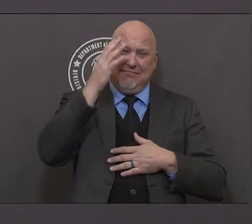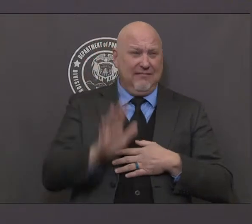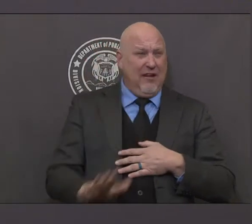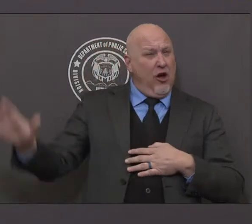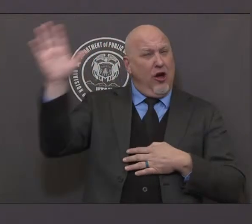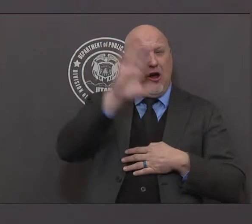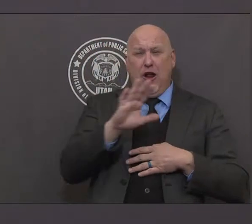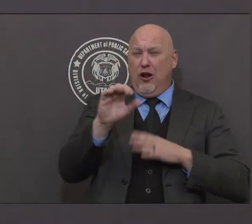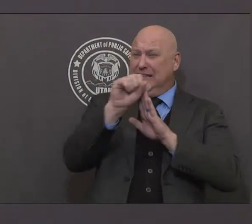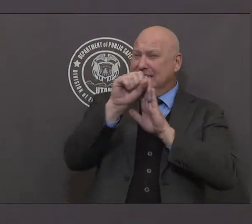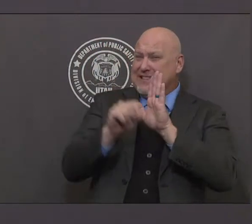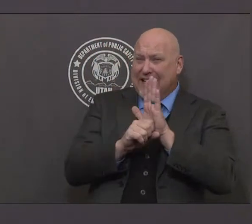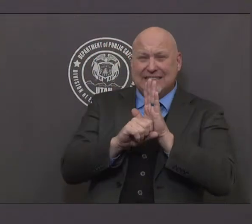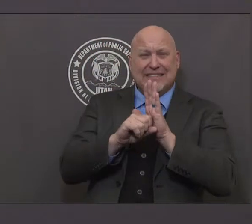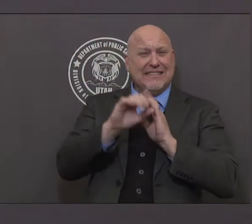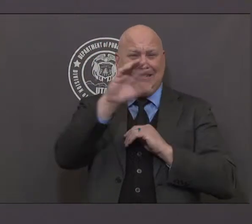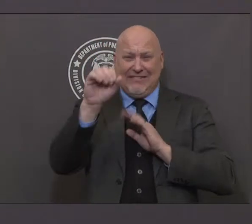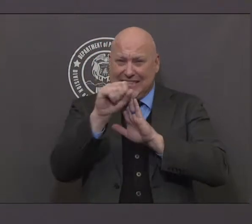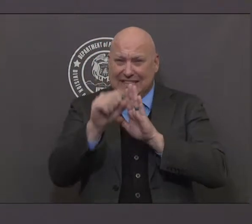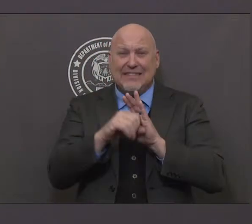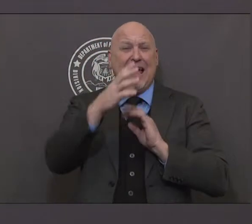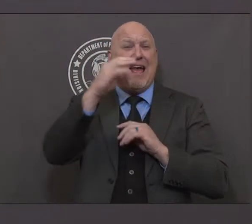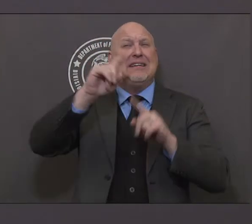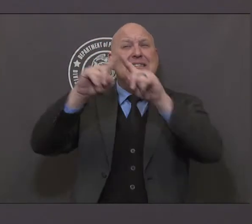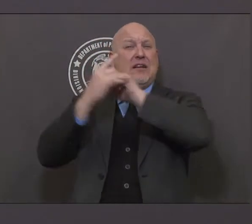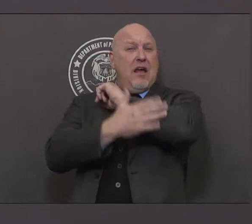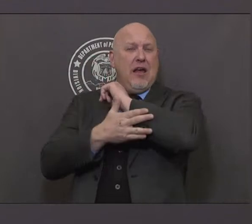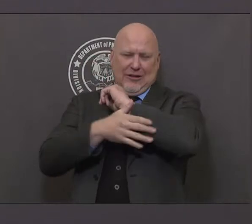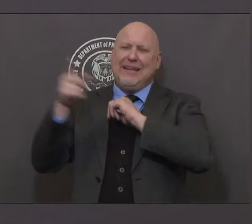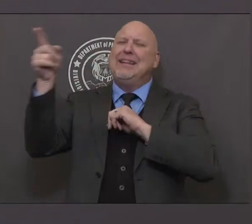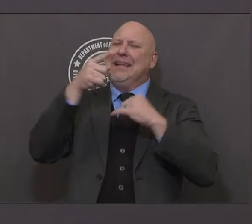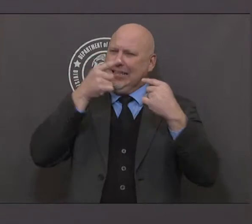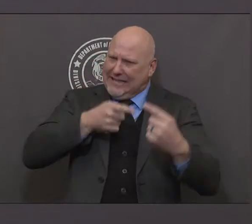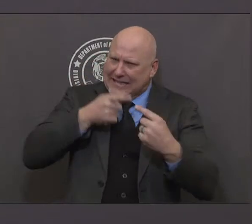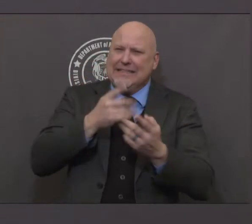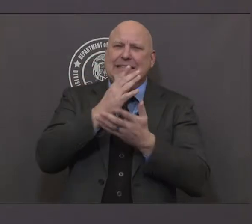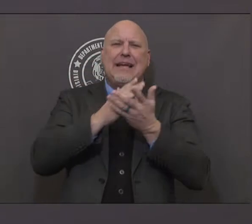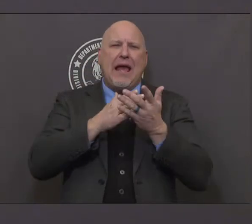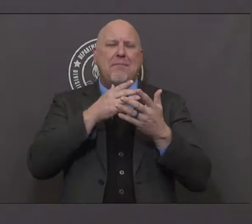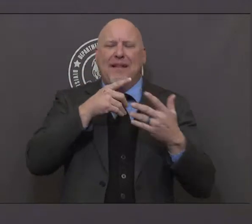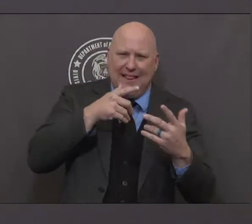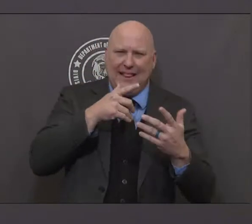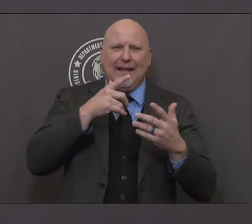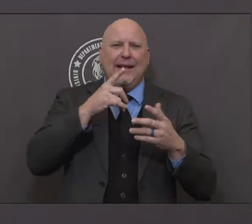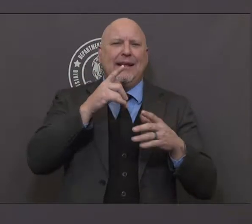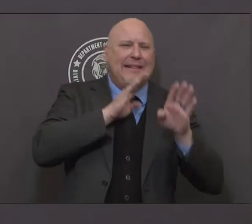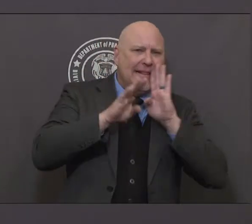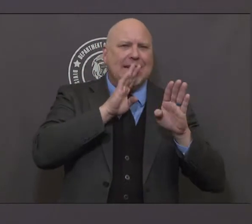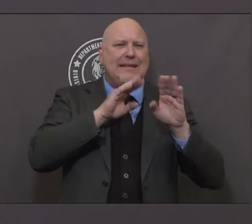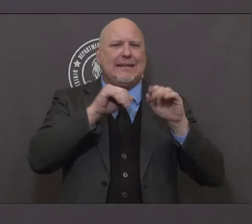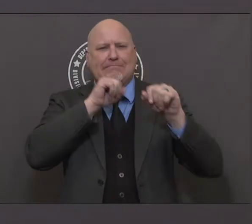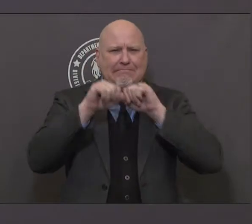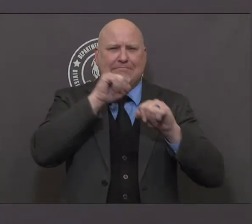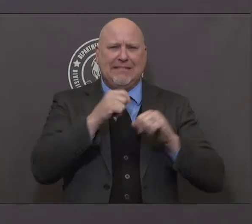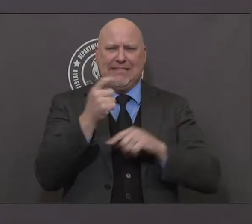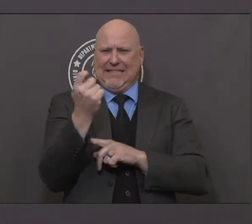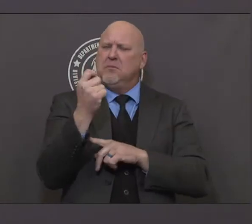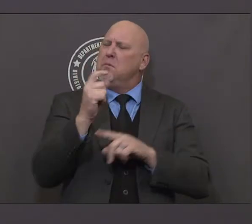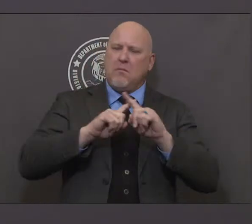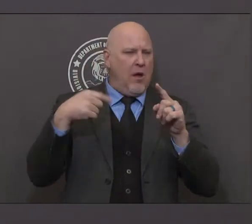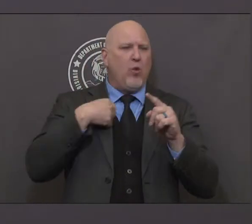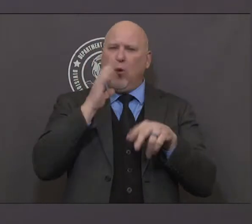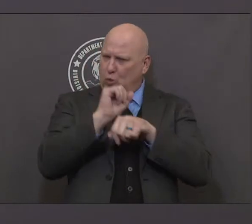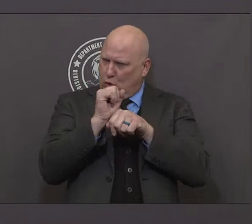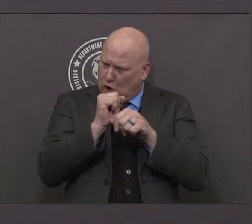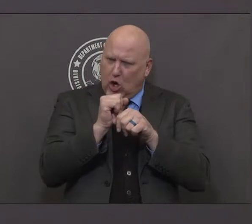bit of chaos in making all of this happen. And we are going to embrace that chaos. We're going to solve that chaos. And we are